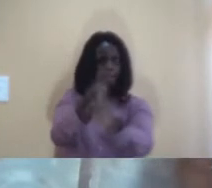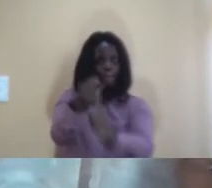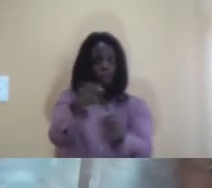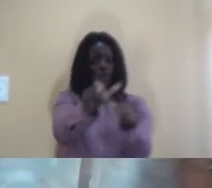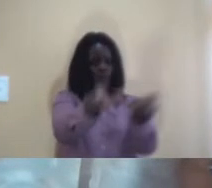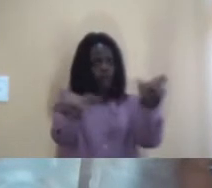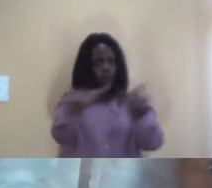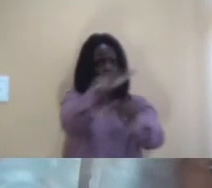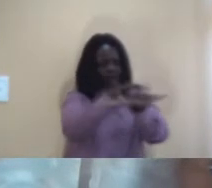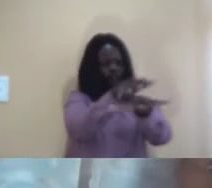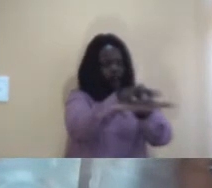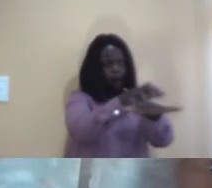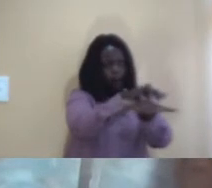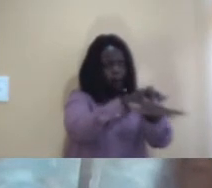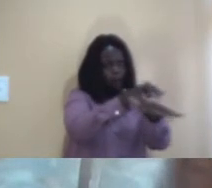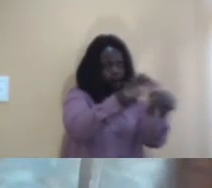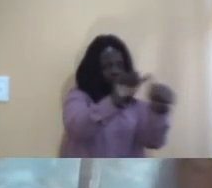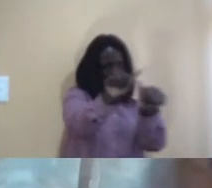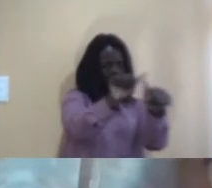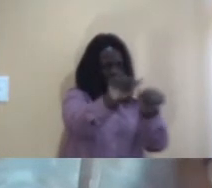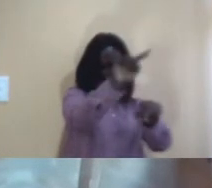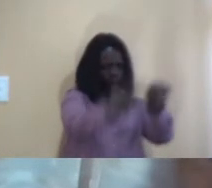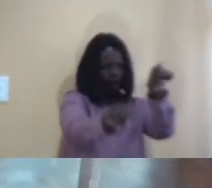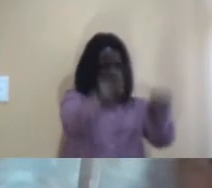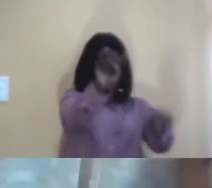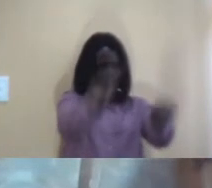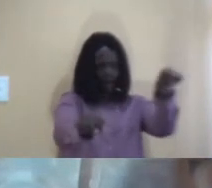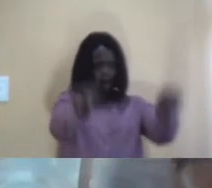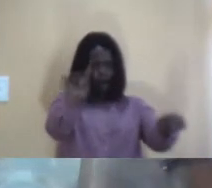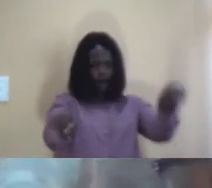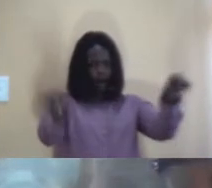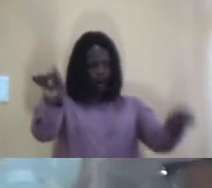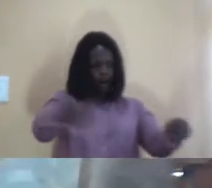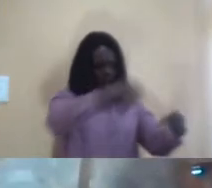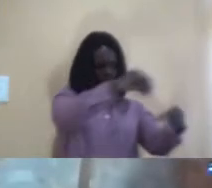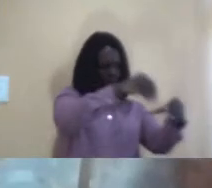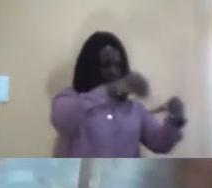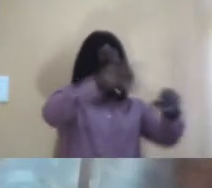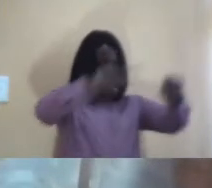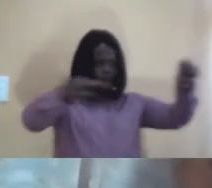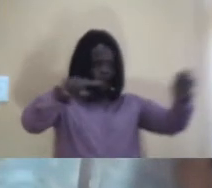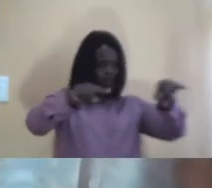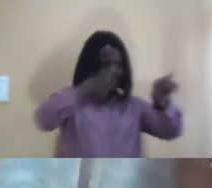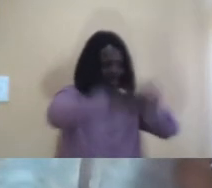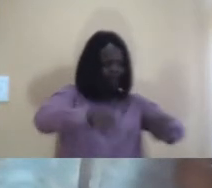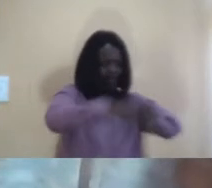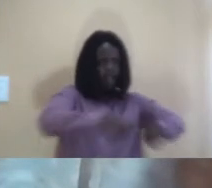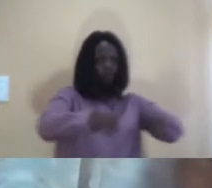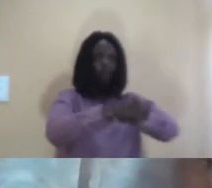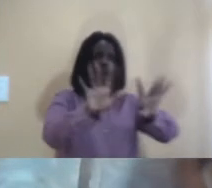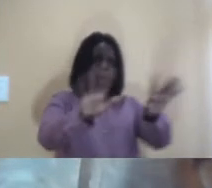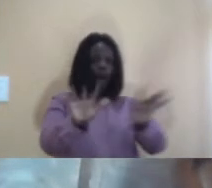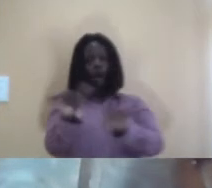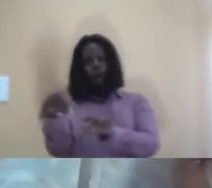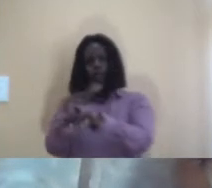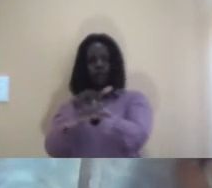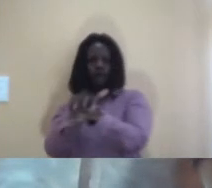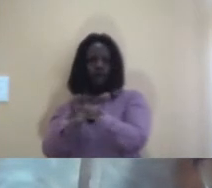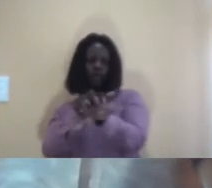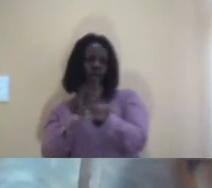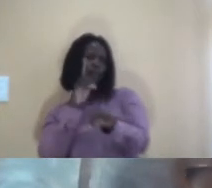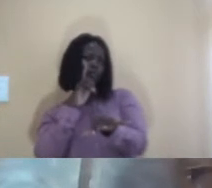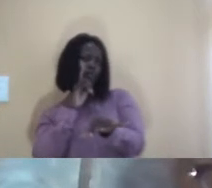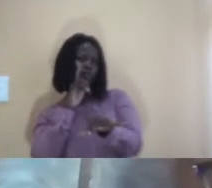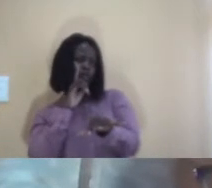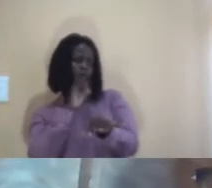to diversify by growing a variety of crops, and that farmers should reassess marginal